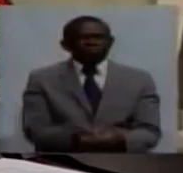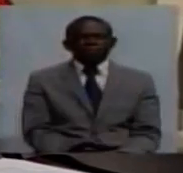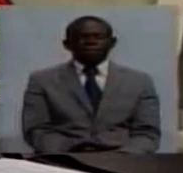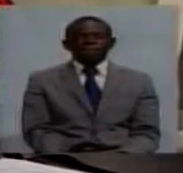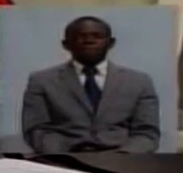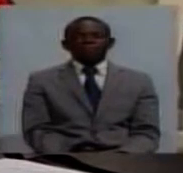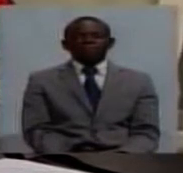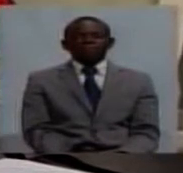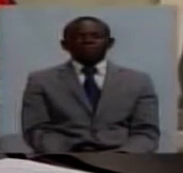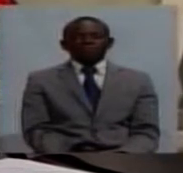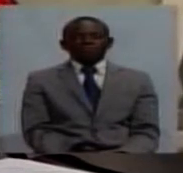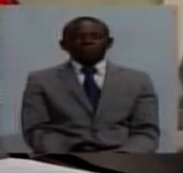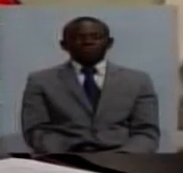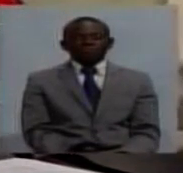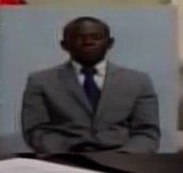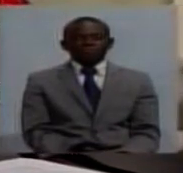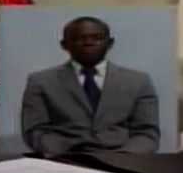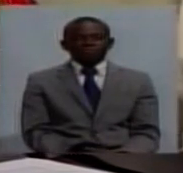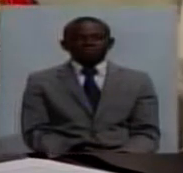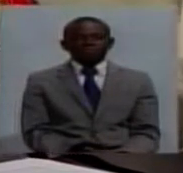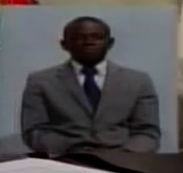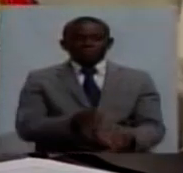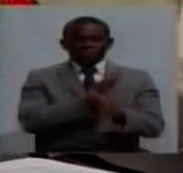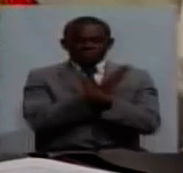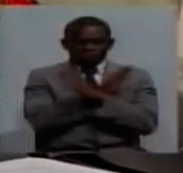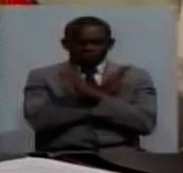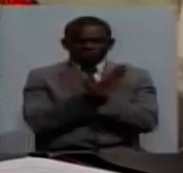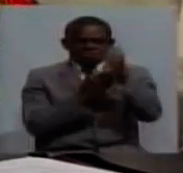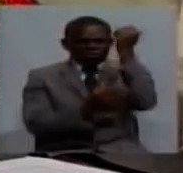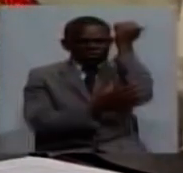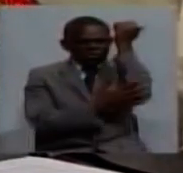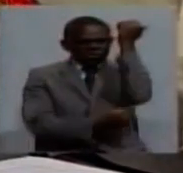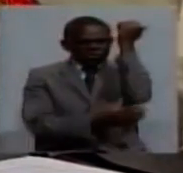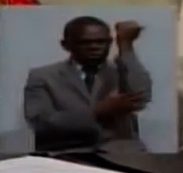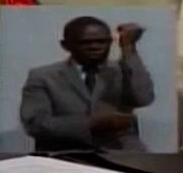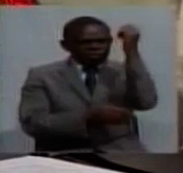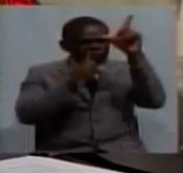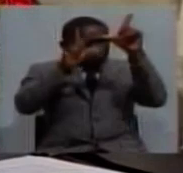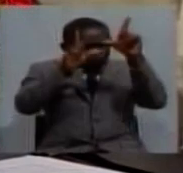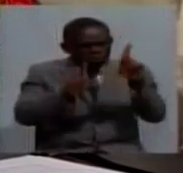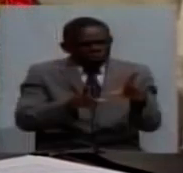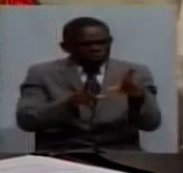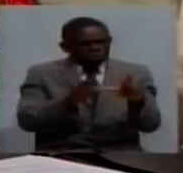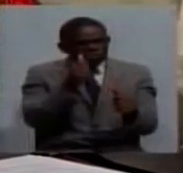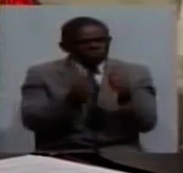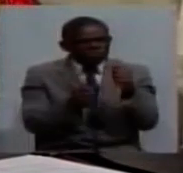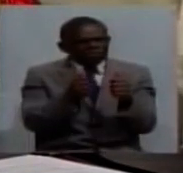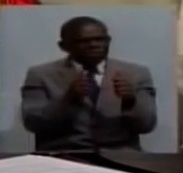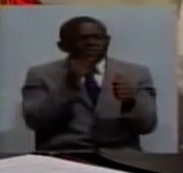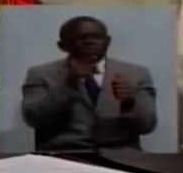the lowest contributing province to the GDP also happens to be where the poverty levels are